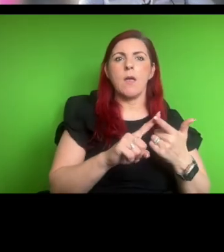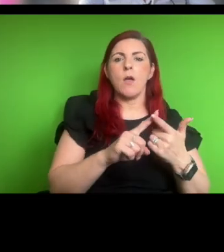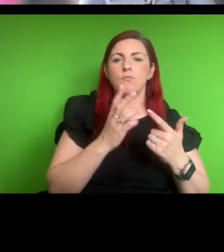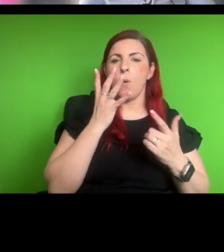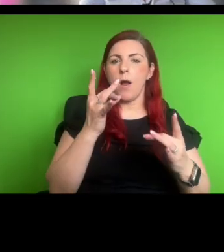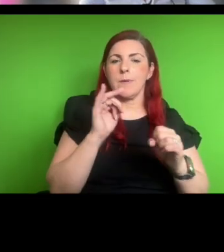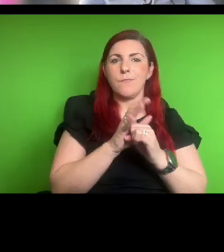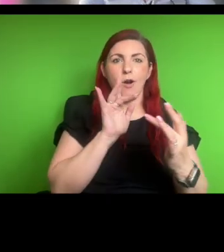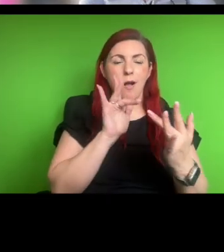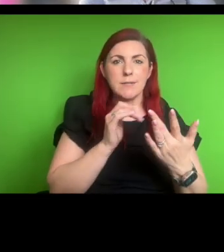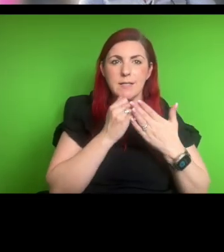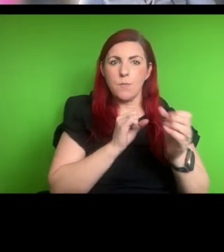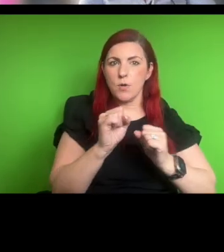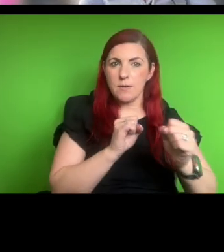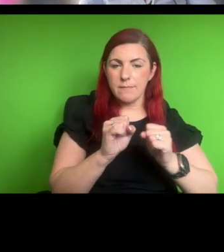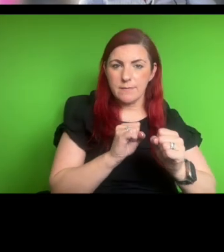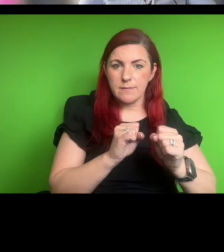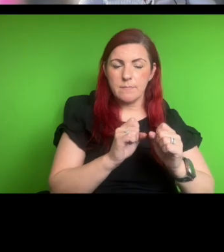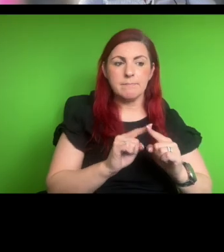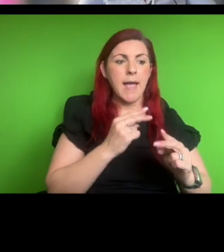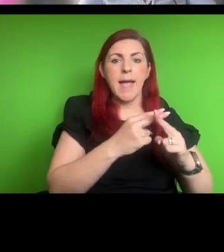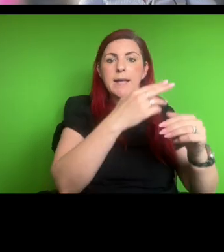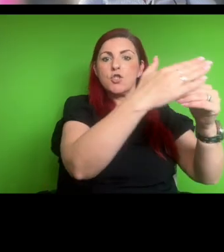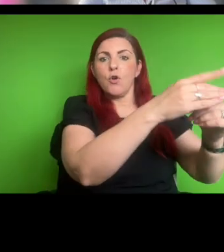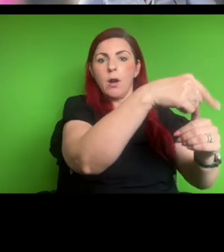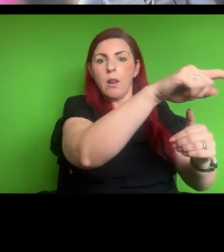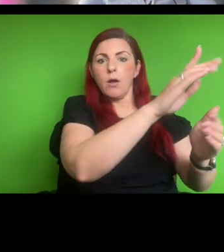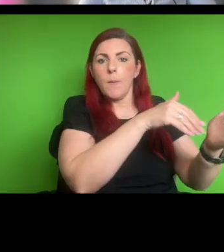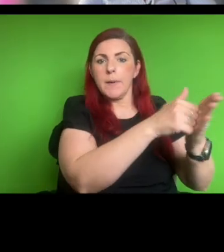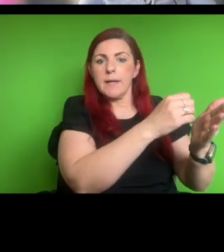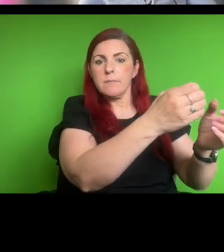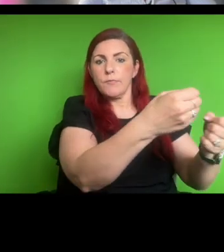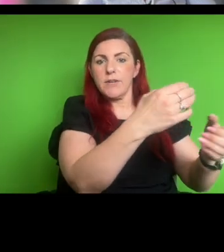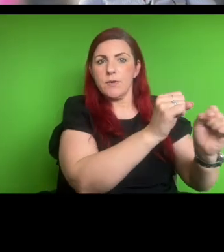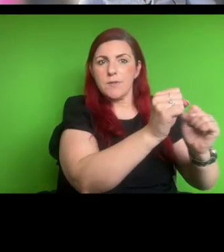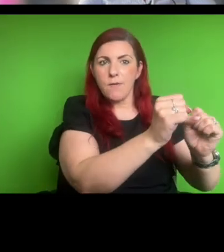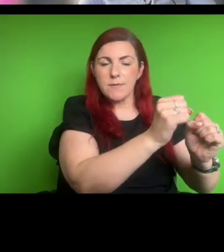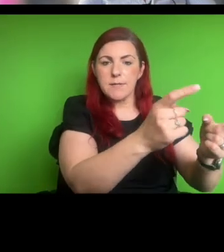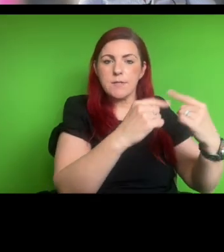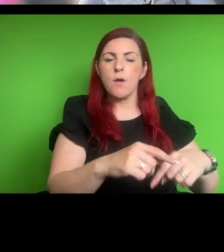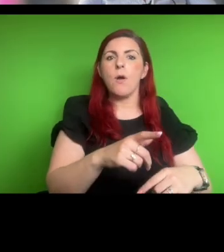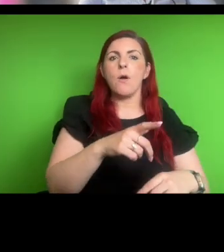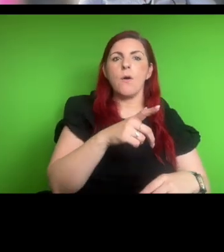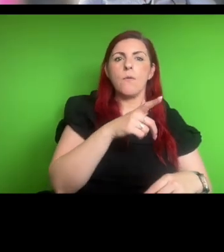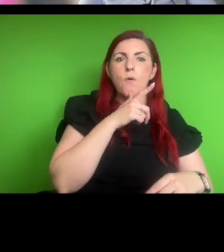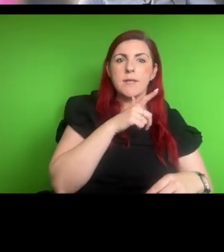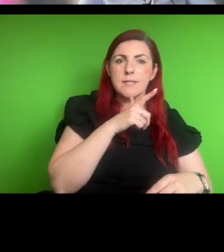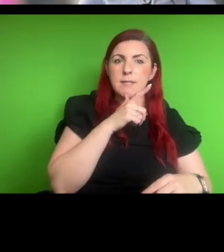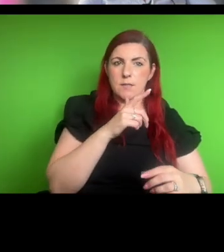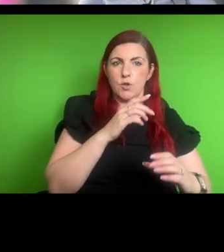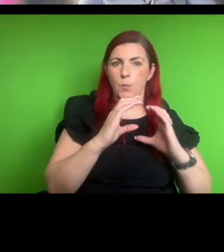outsourced services, voice communication, requirements for the provision of real-time text and